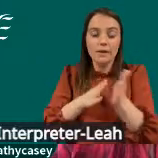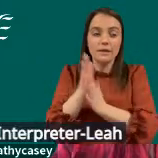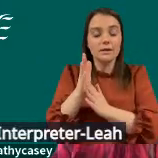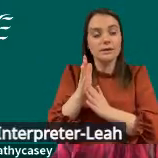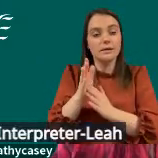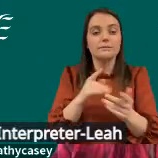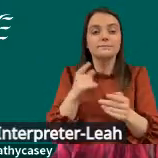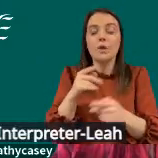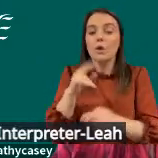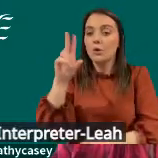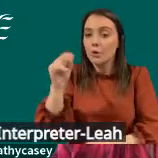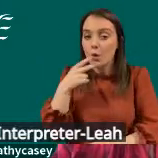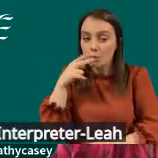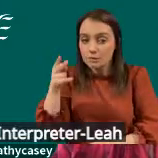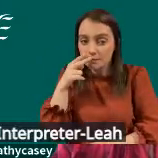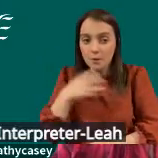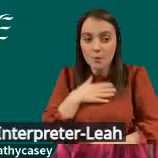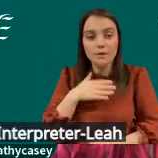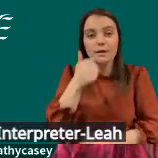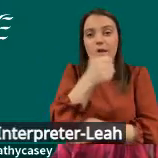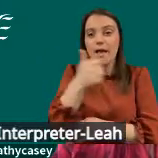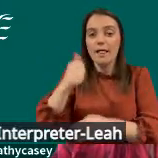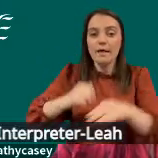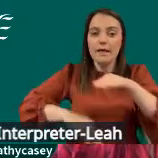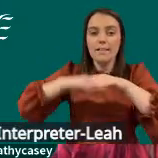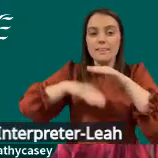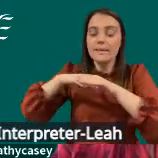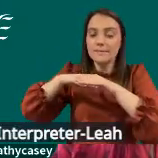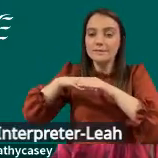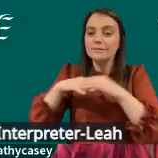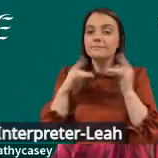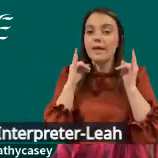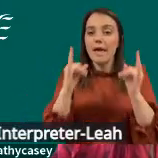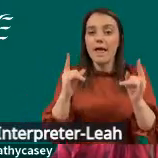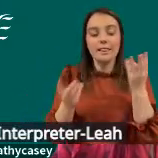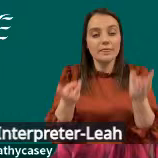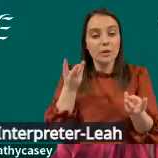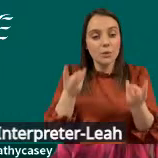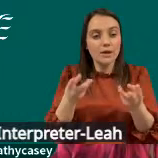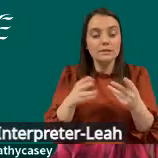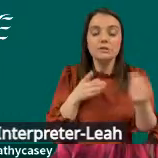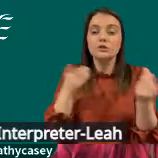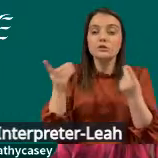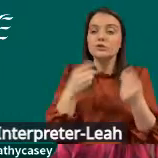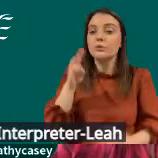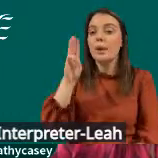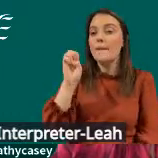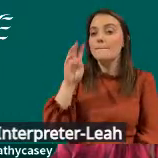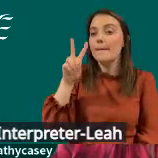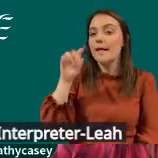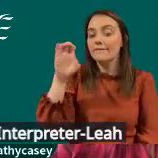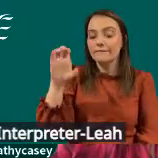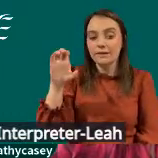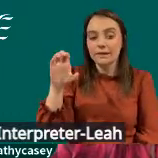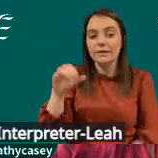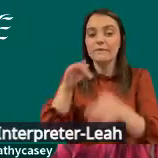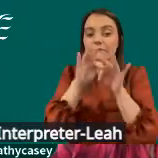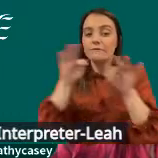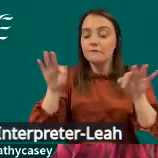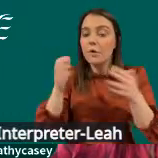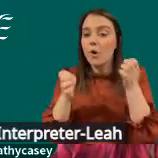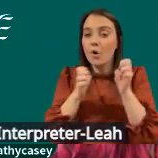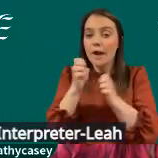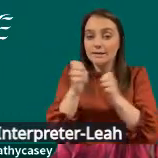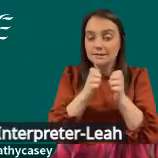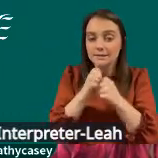smoking, moderate alcohol, maintaining a healthy weight, and doing our pelvic floor exercises. All of these will maintain healthy